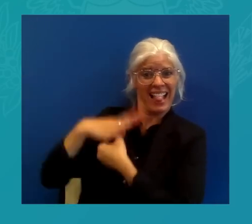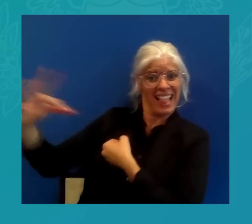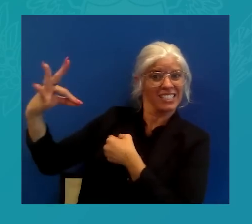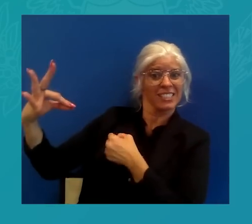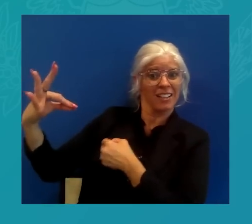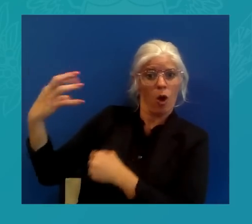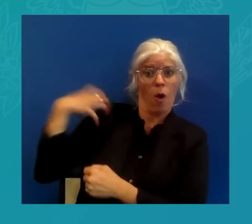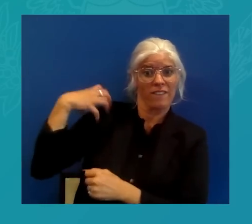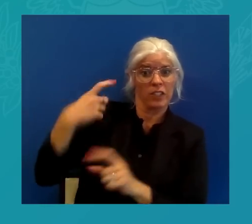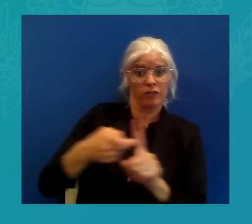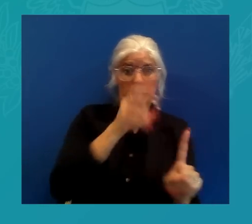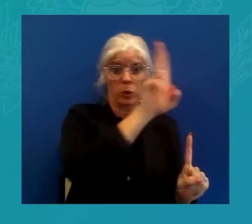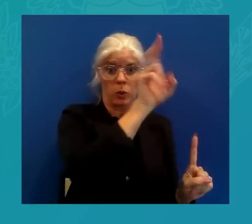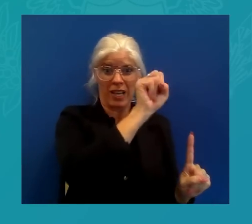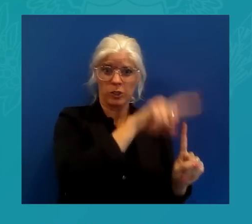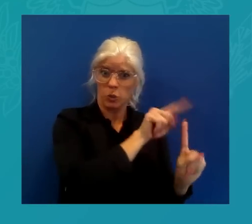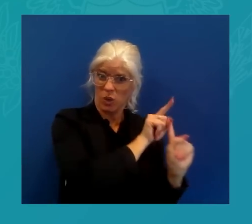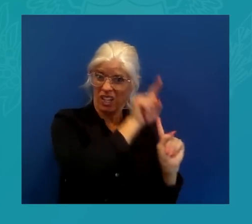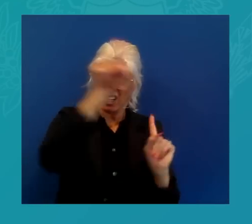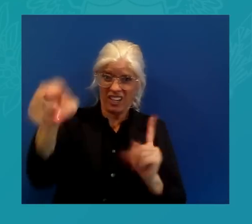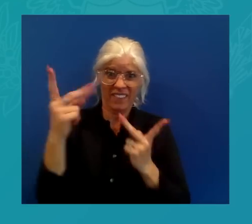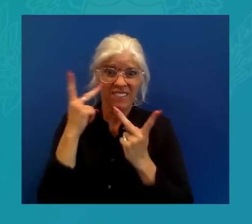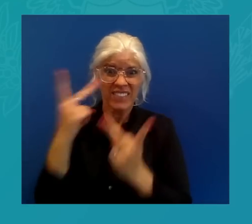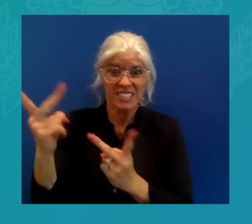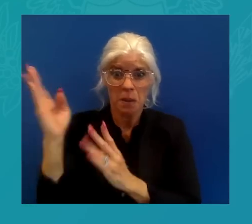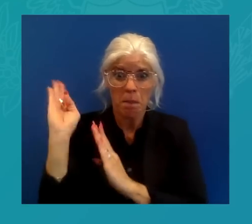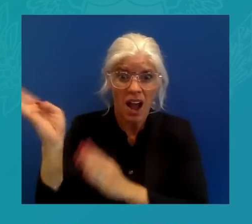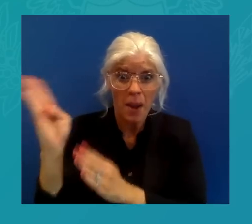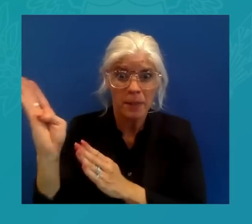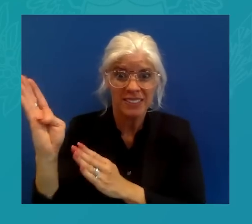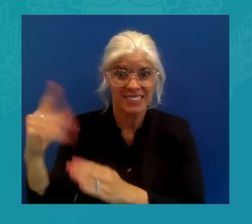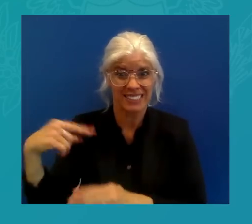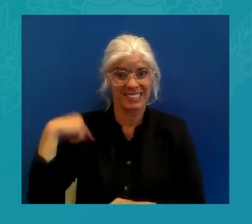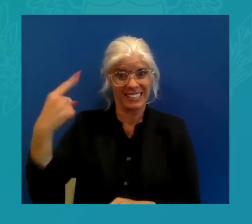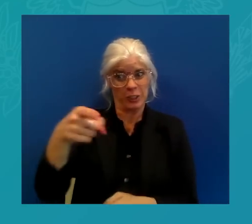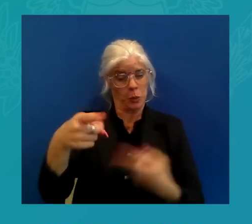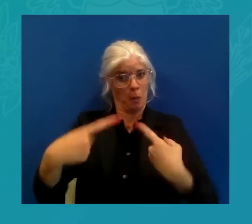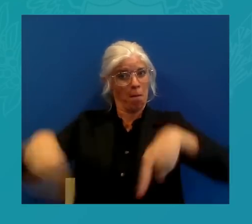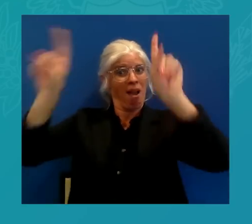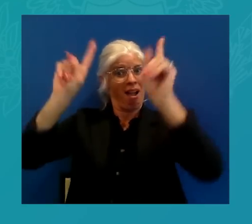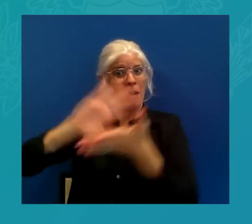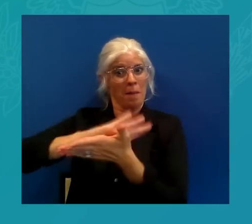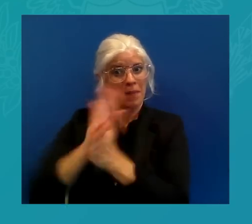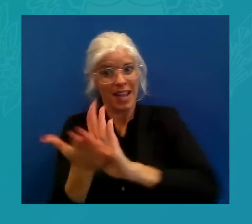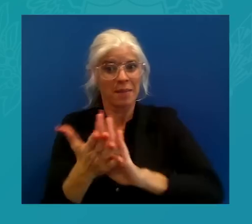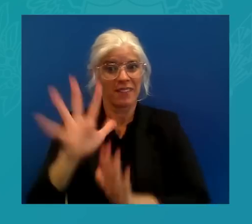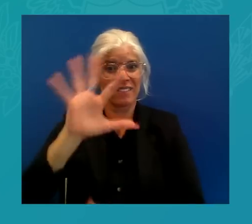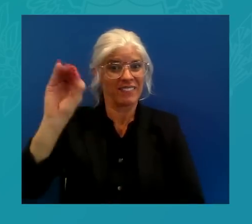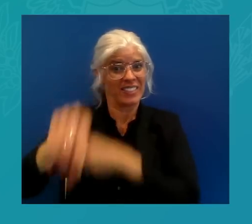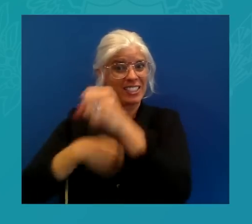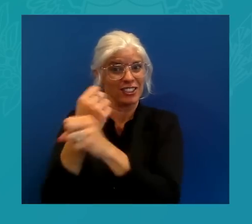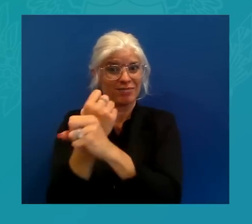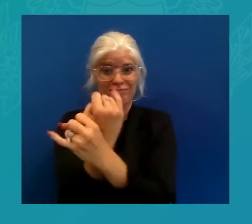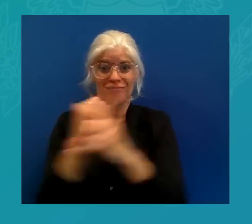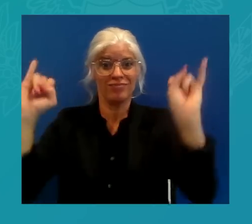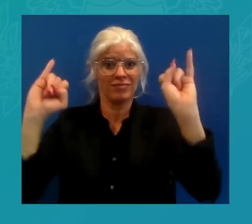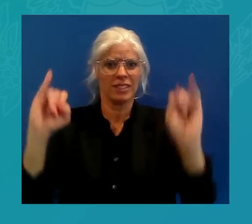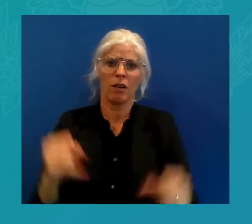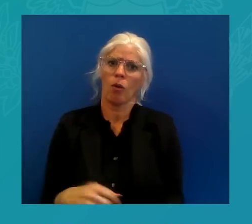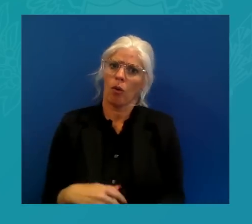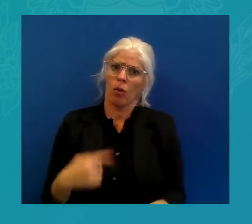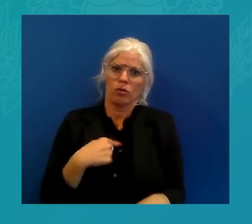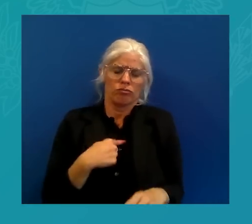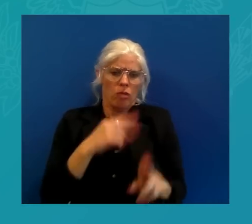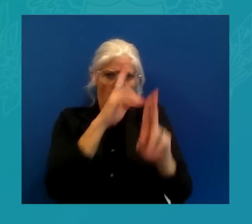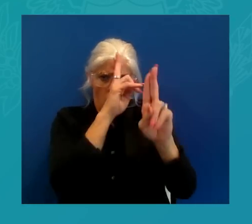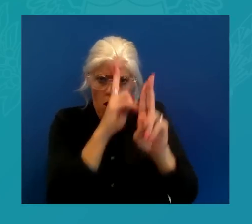to visit the Bahamas since you gained independence 50 years ago, and it is truly my honor to be here and co-host this convening